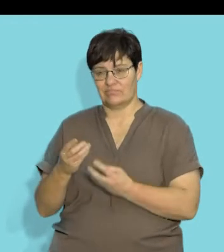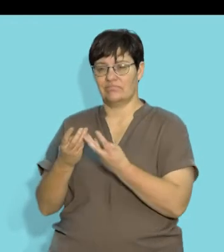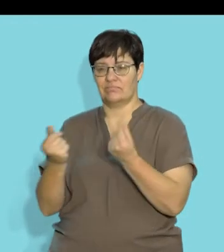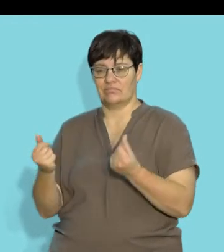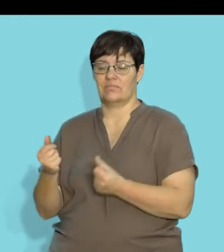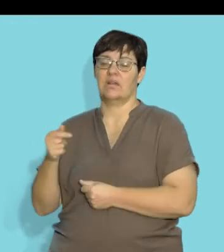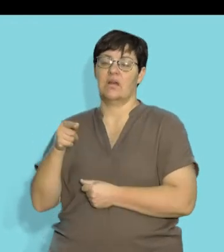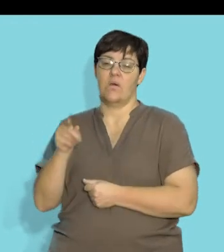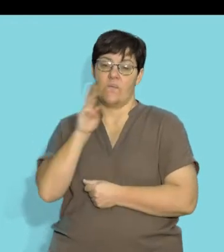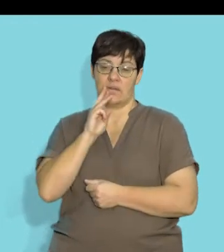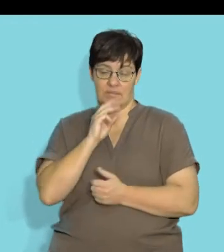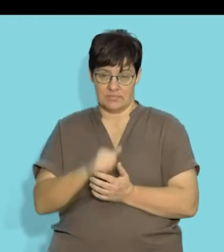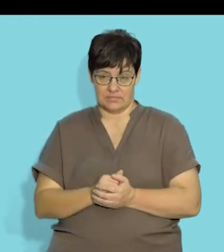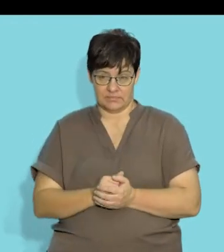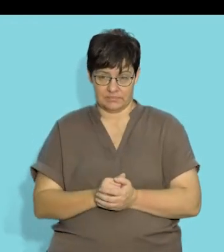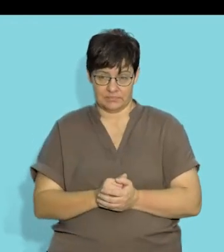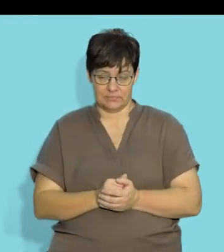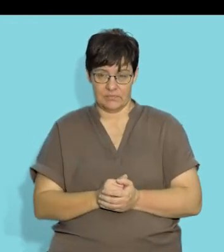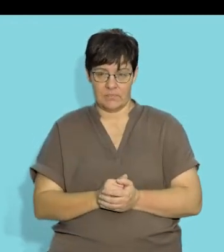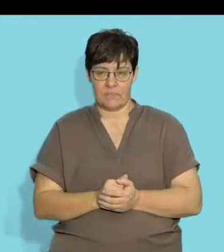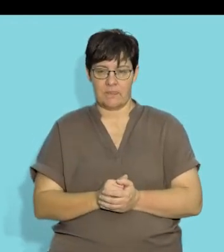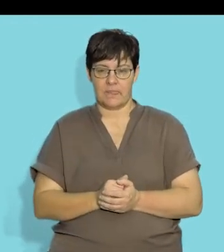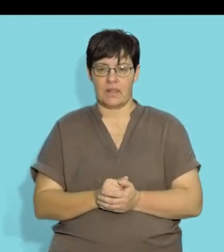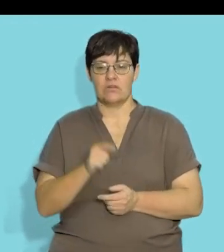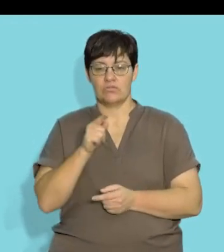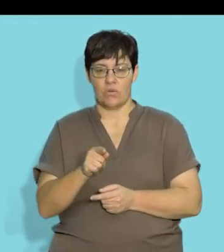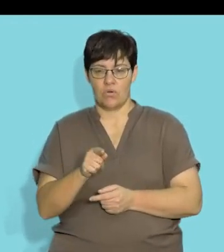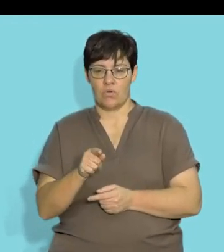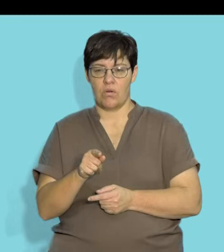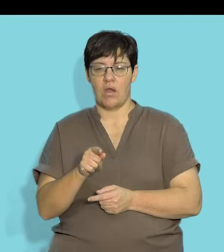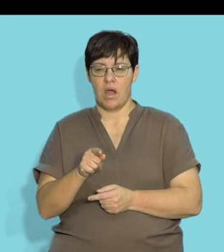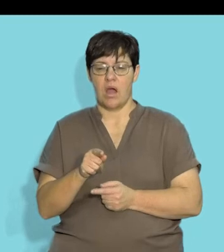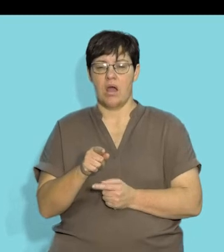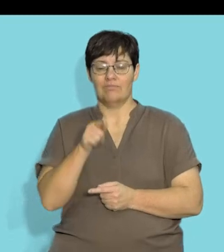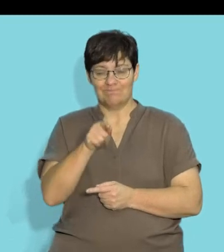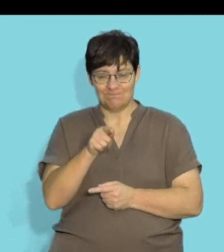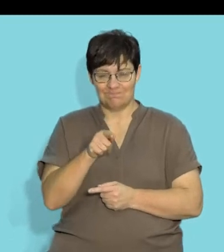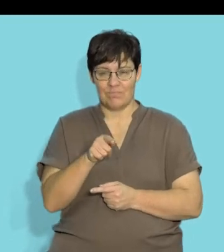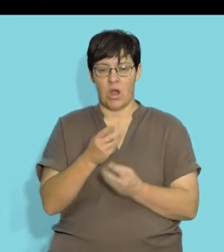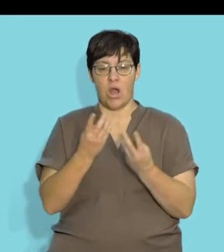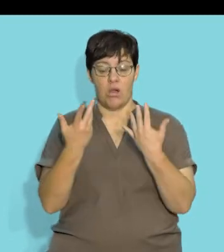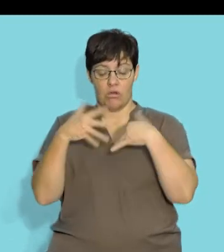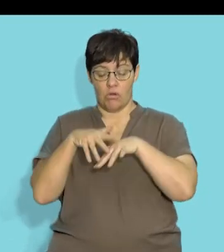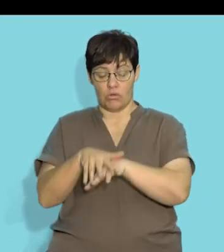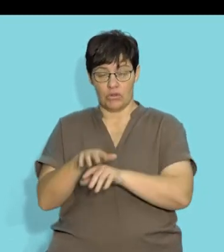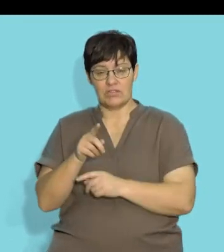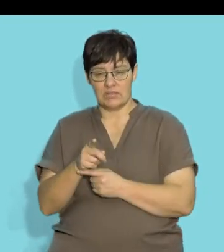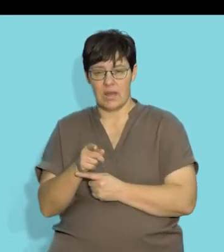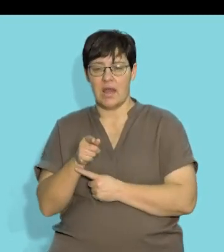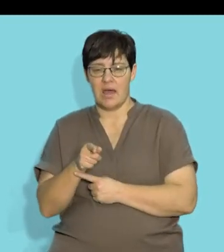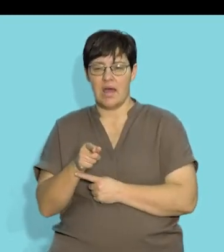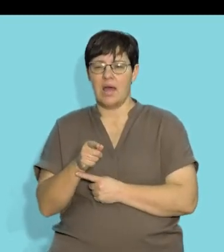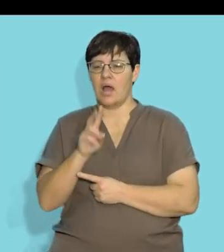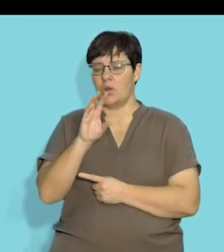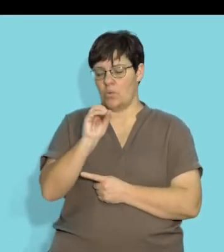solution. Okay, and then whose concentration is that? All right, now calculate the concentration of the acid.